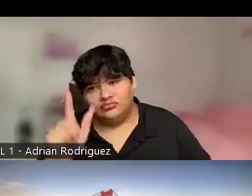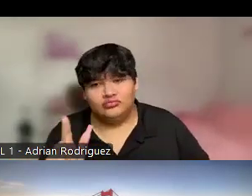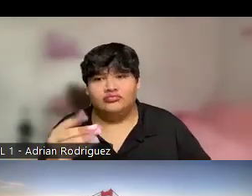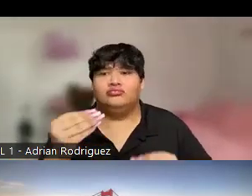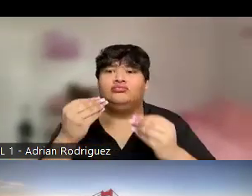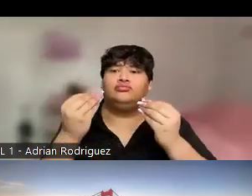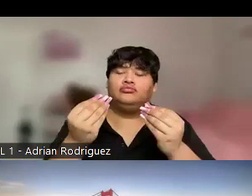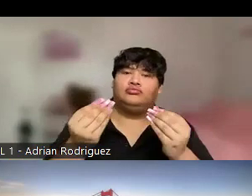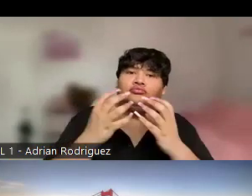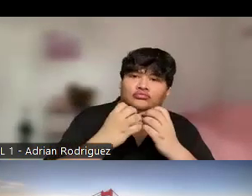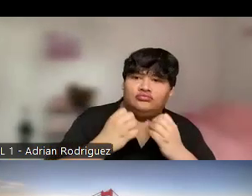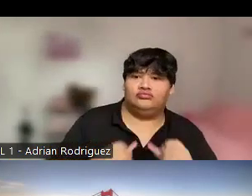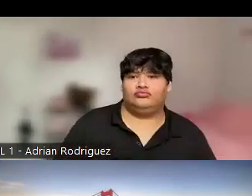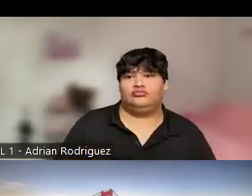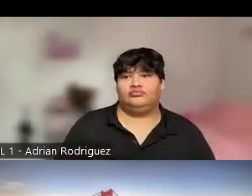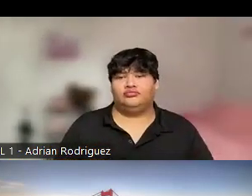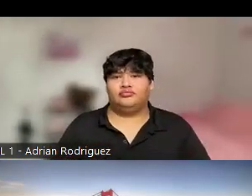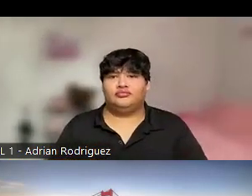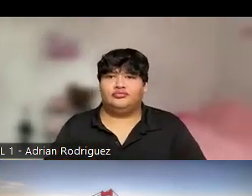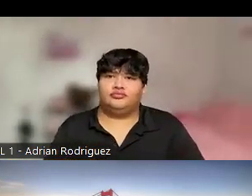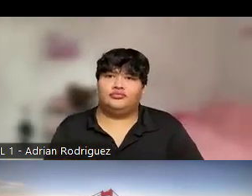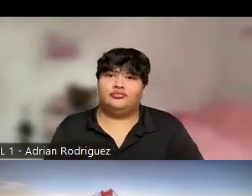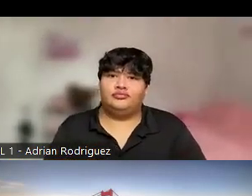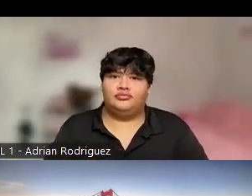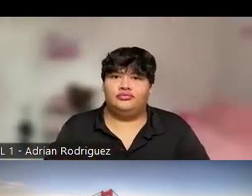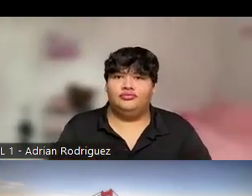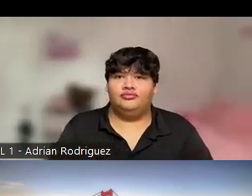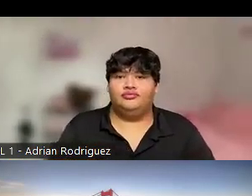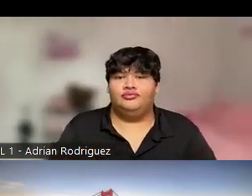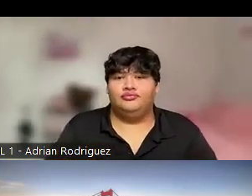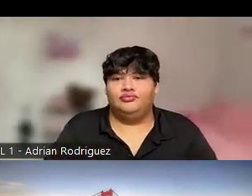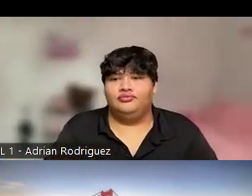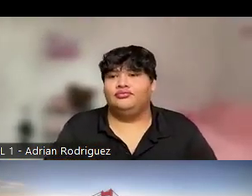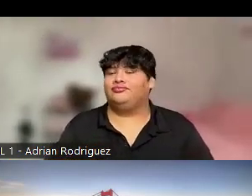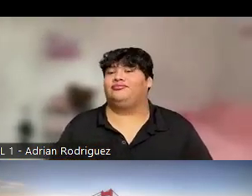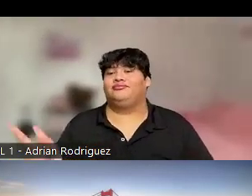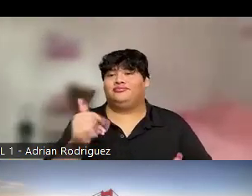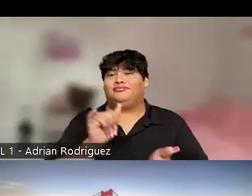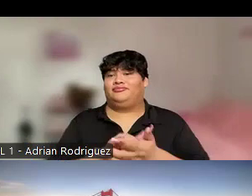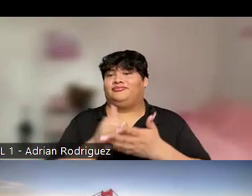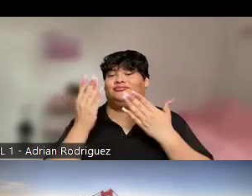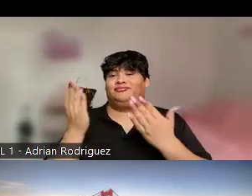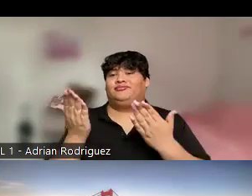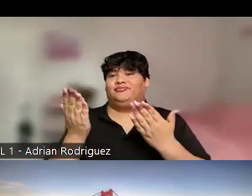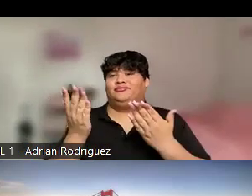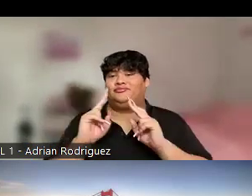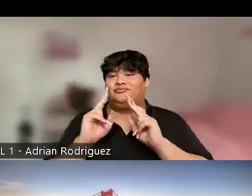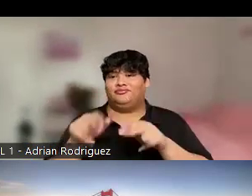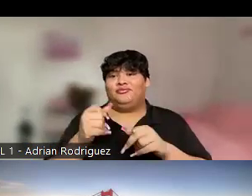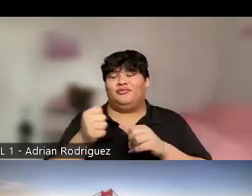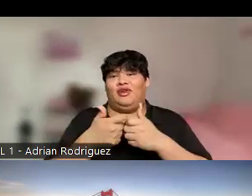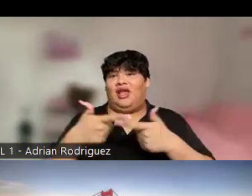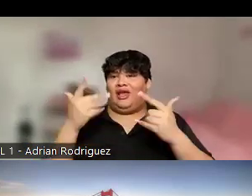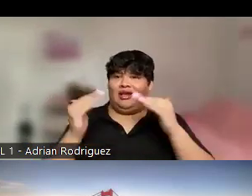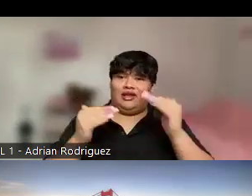caregivers. So next slide, please. And that's the high-level